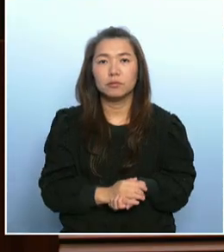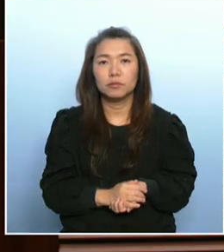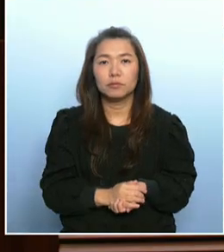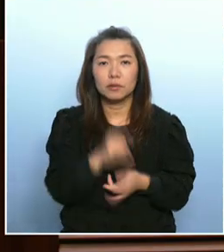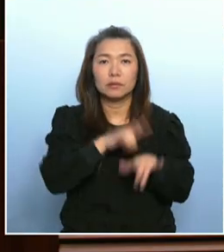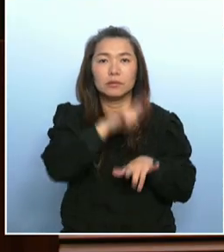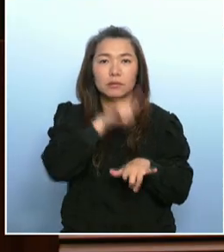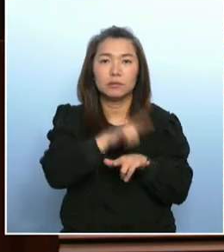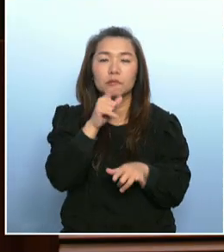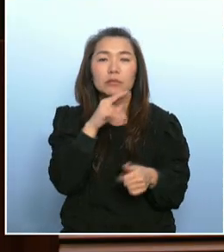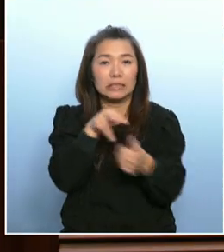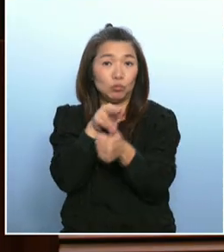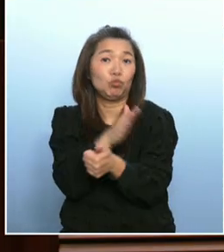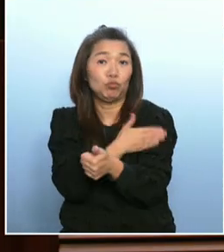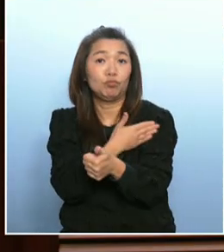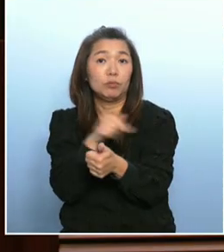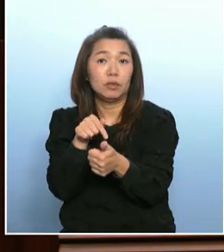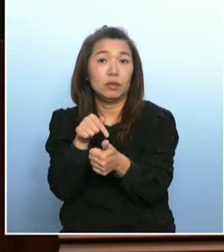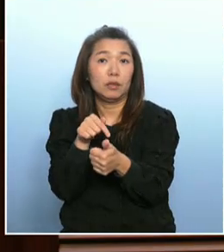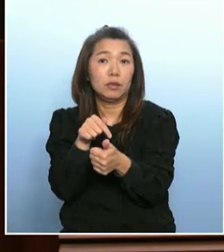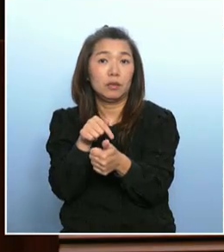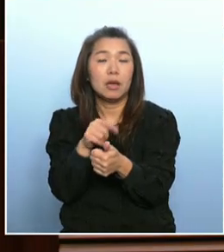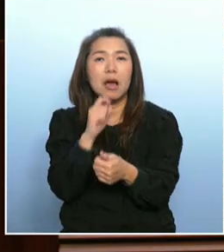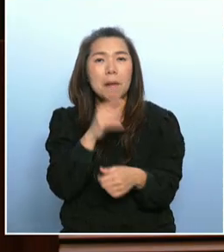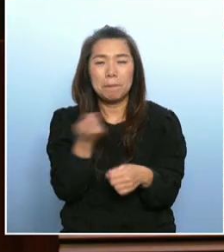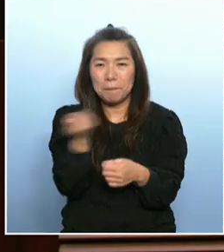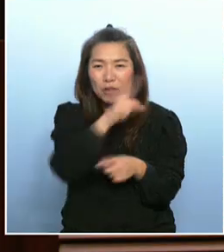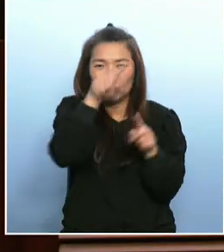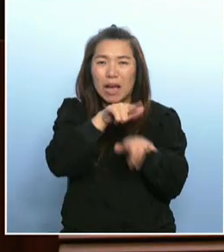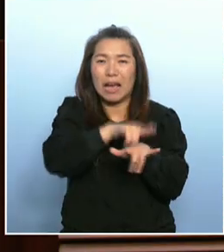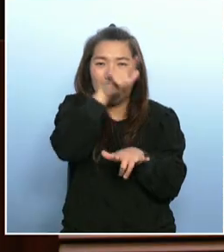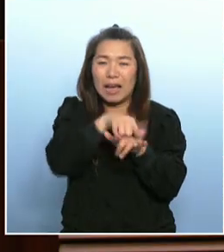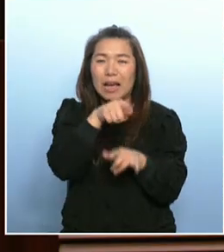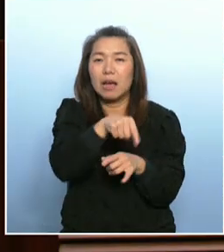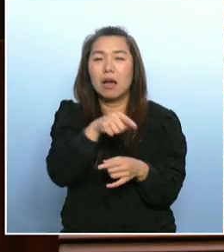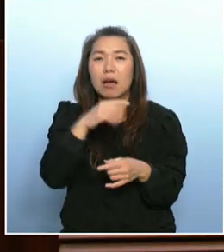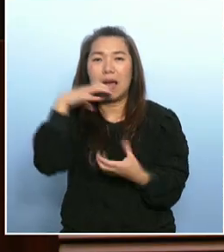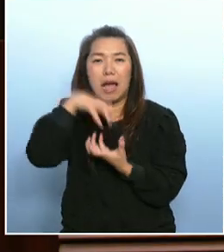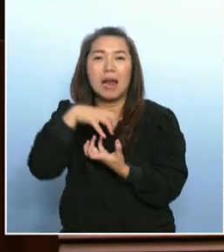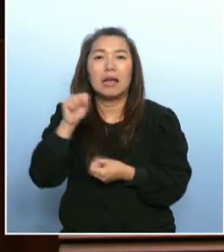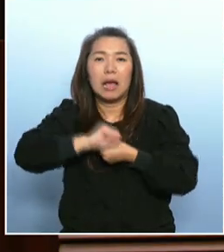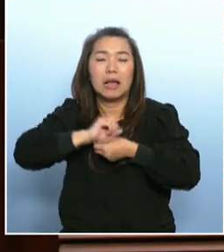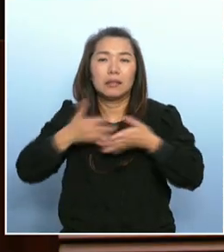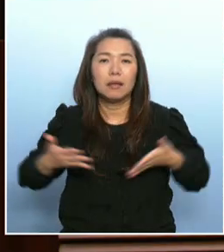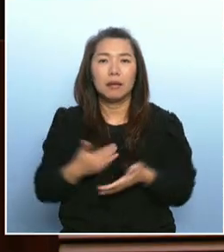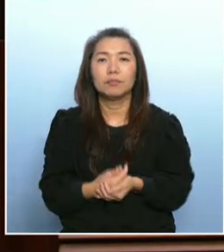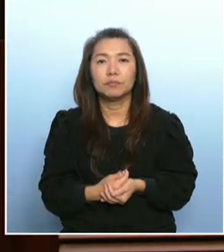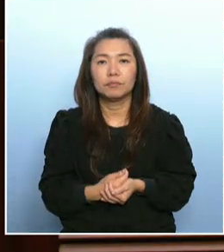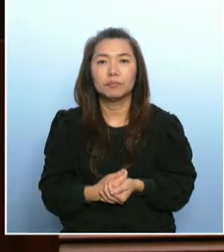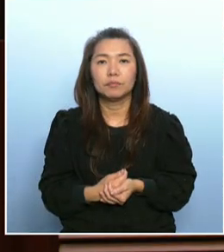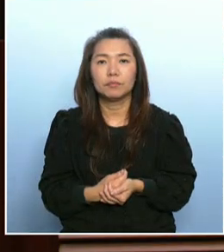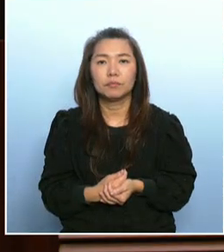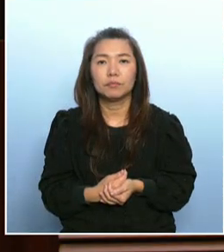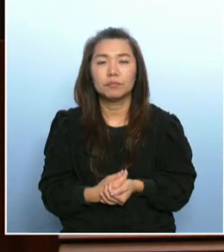are different. I hope that the administration will look into the pressure faced